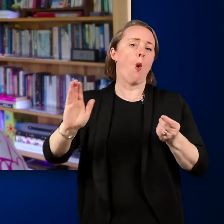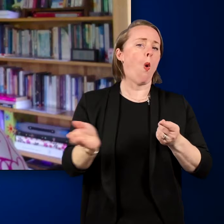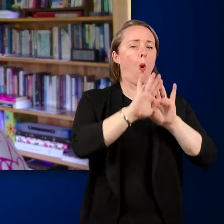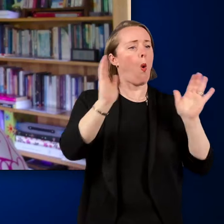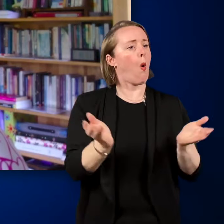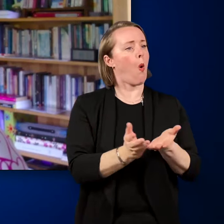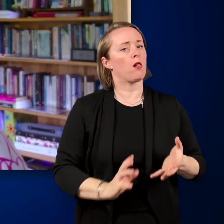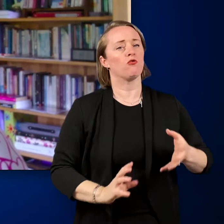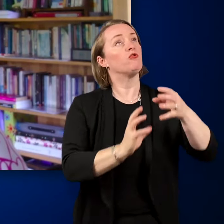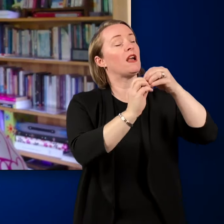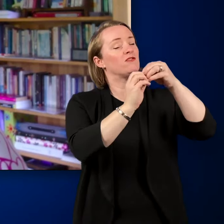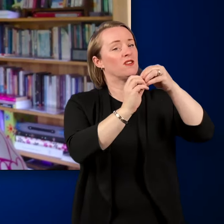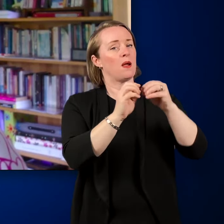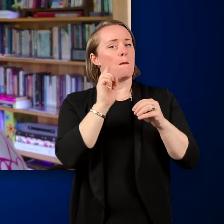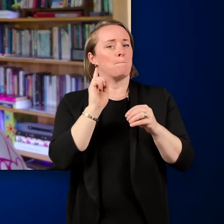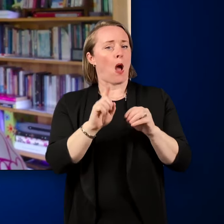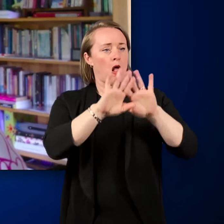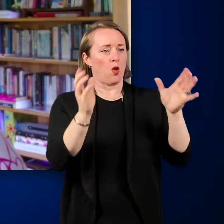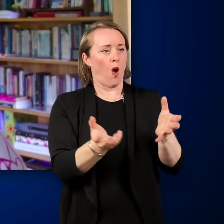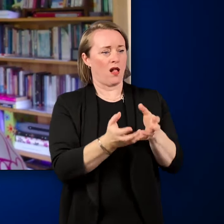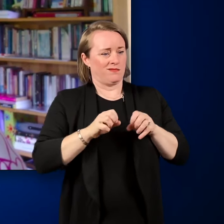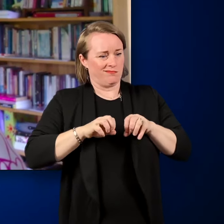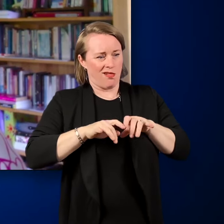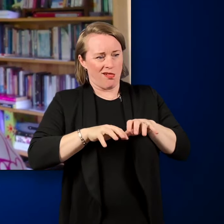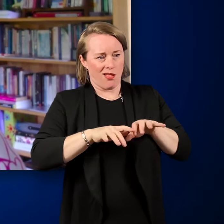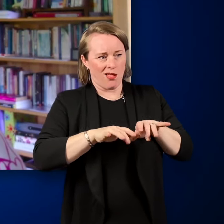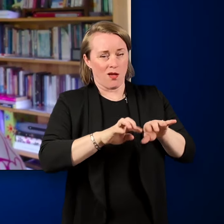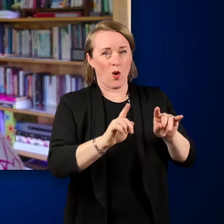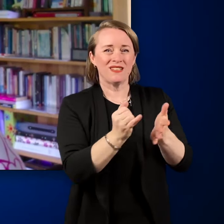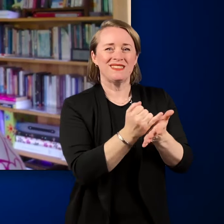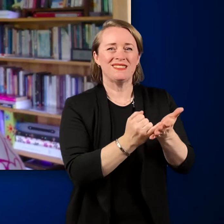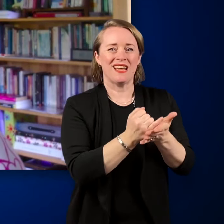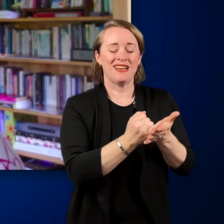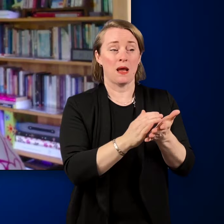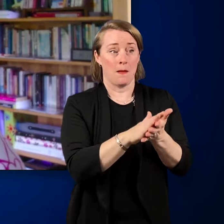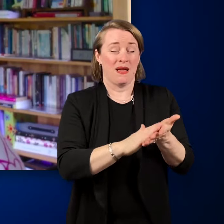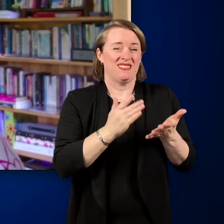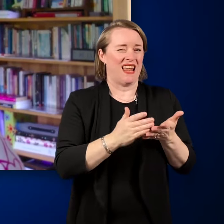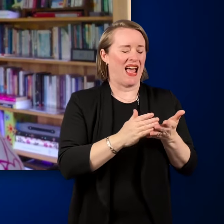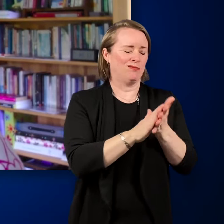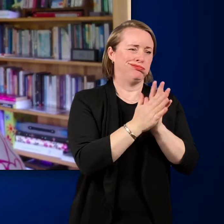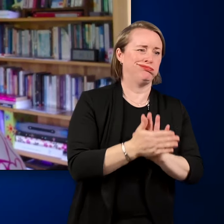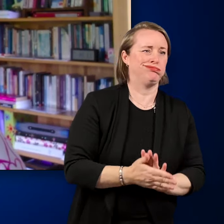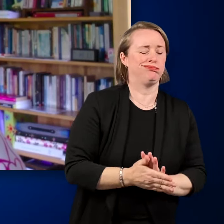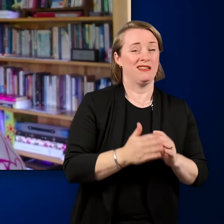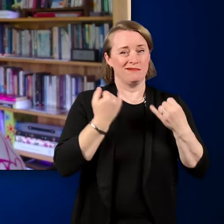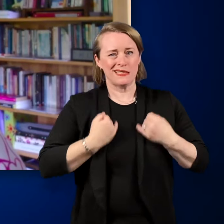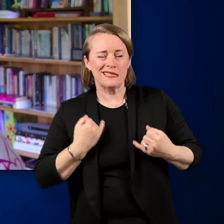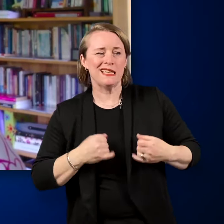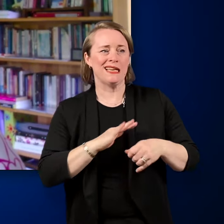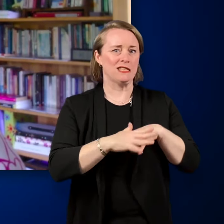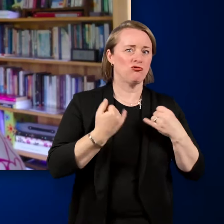sin has entered the world, creation's been infected by darkness, such as disease, COVID-19,